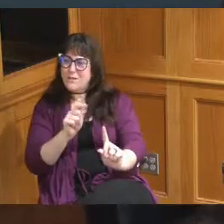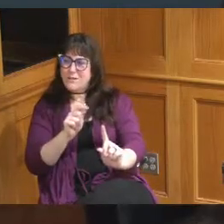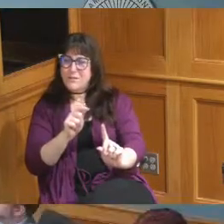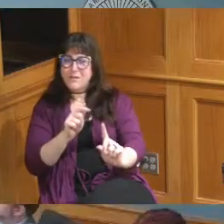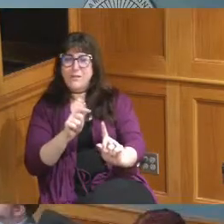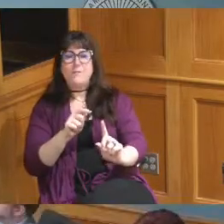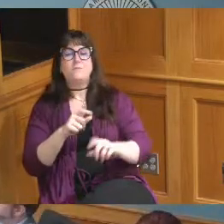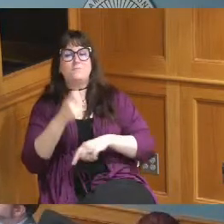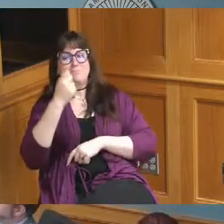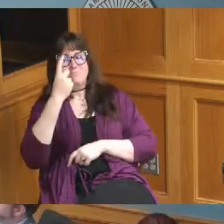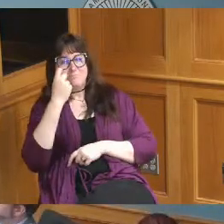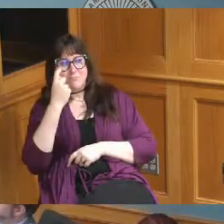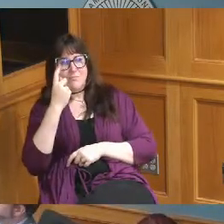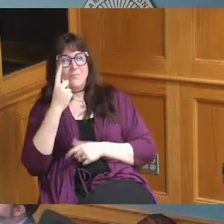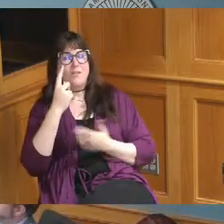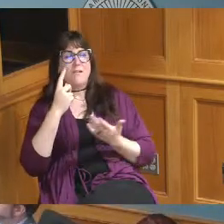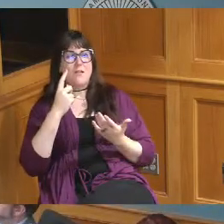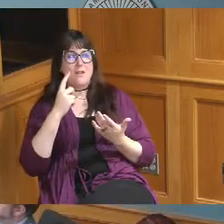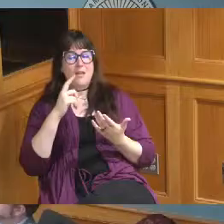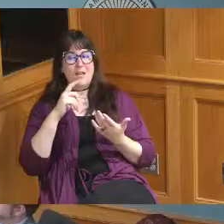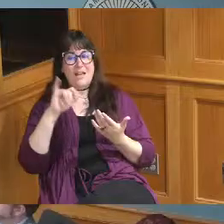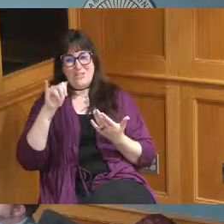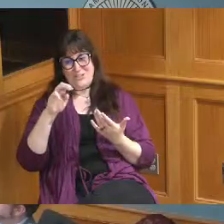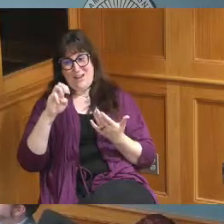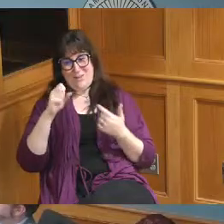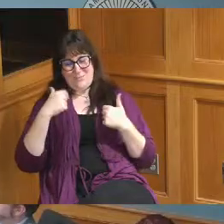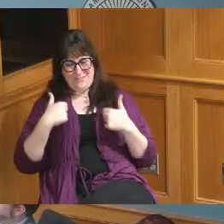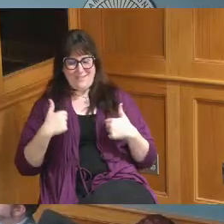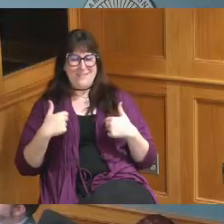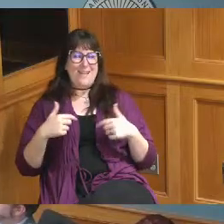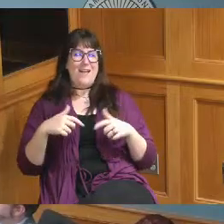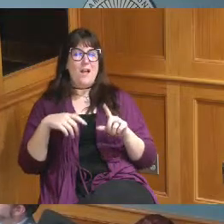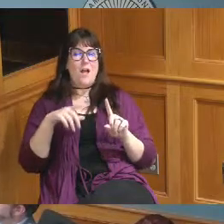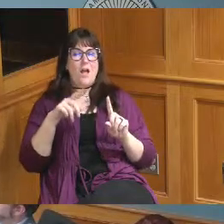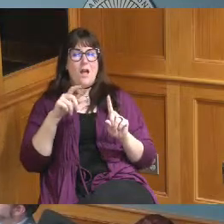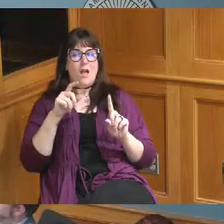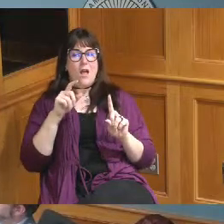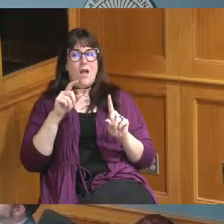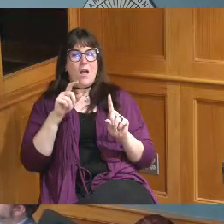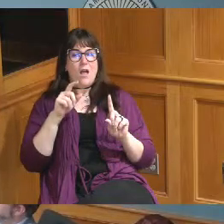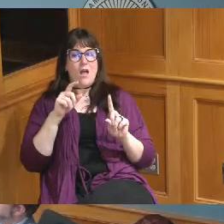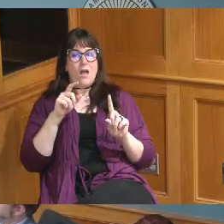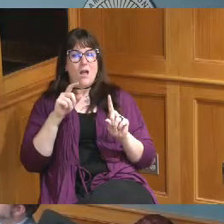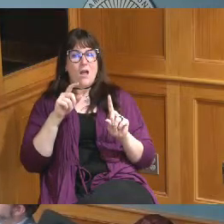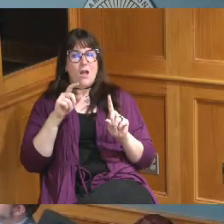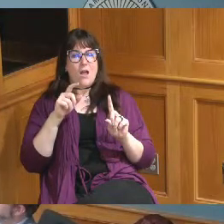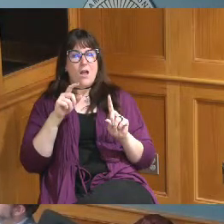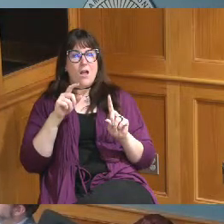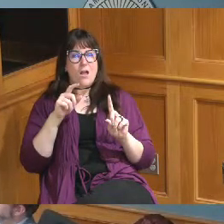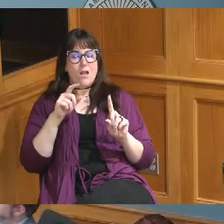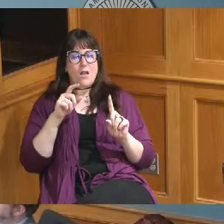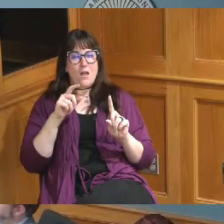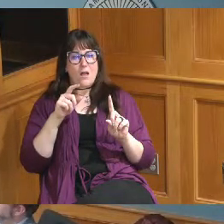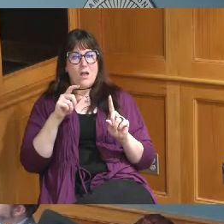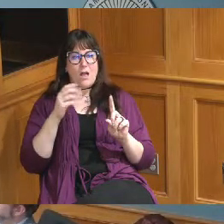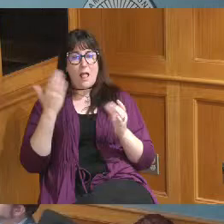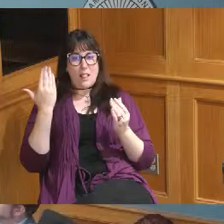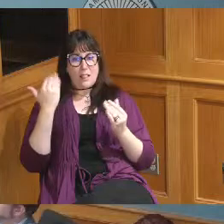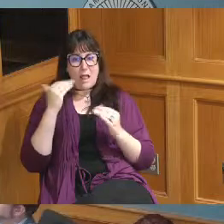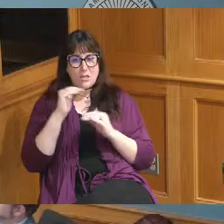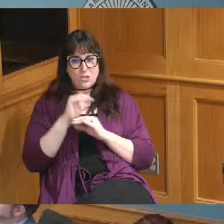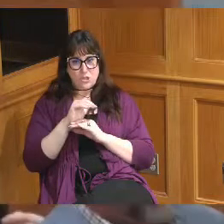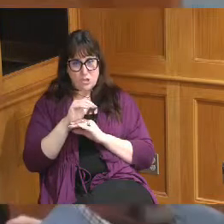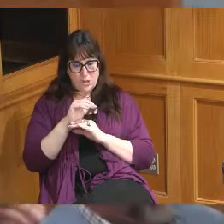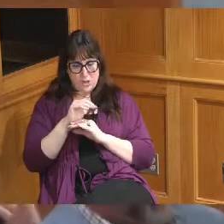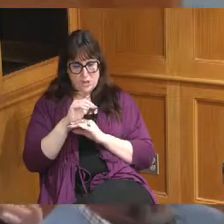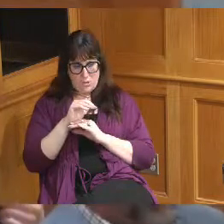So they go through, again, James Noyes, planning and development. We were fortunate last year, Trina and myself and Mike